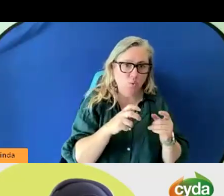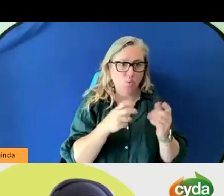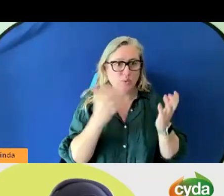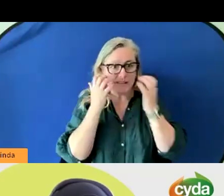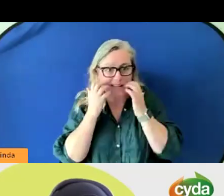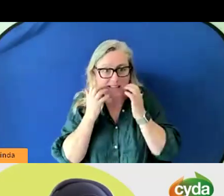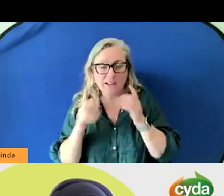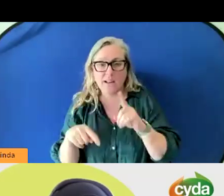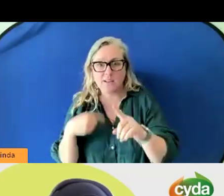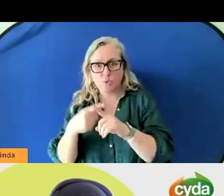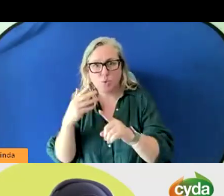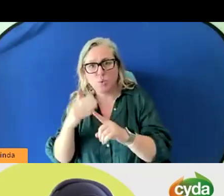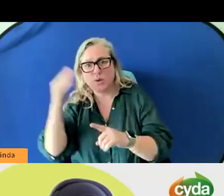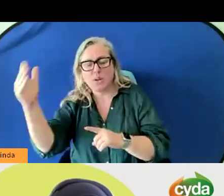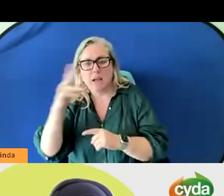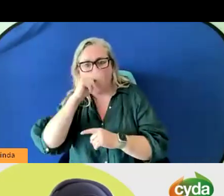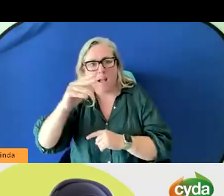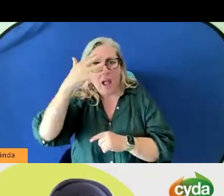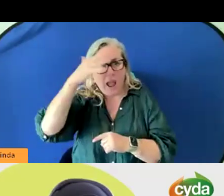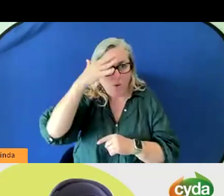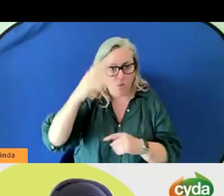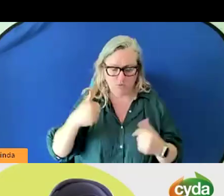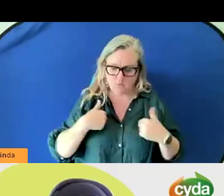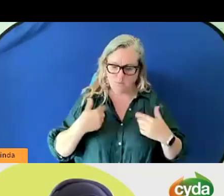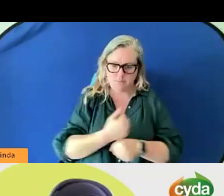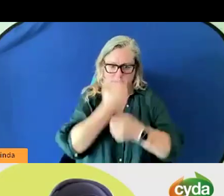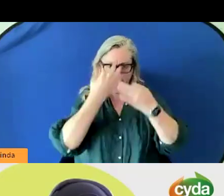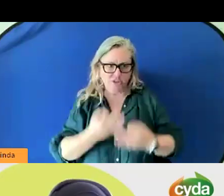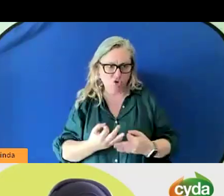where I found myself in a position where I was making some of those